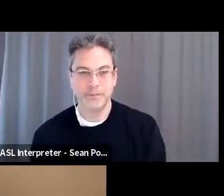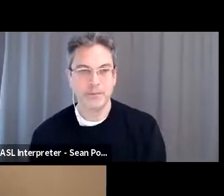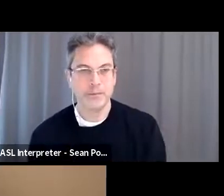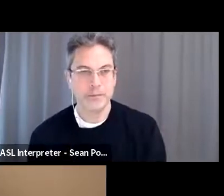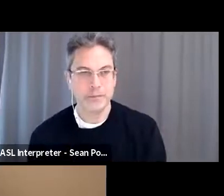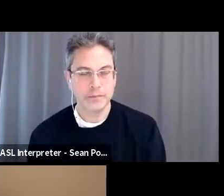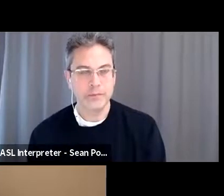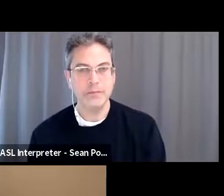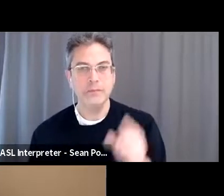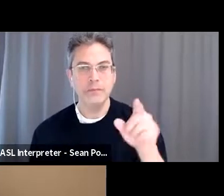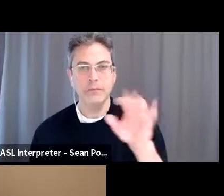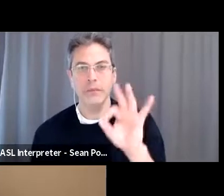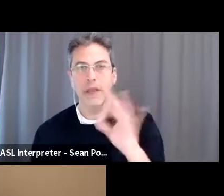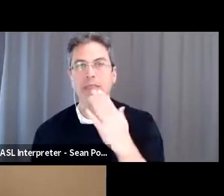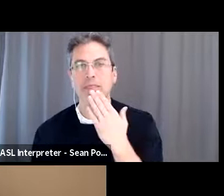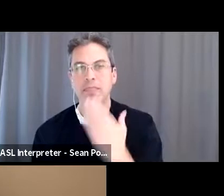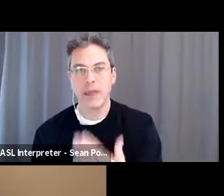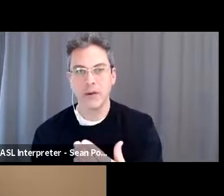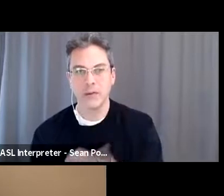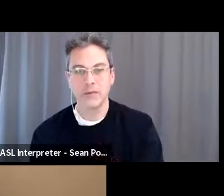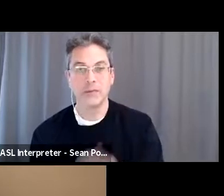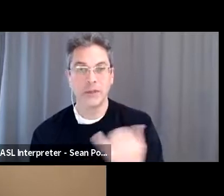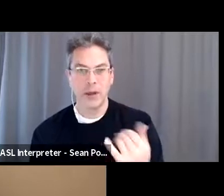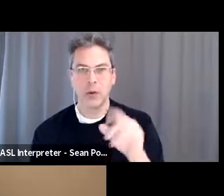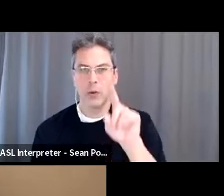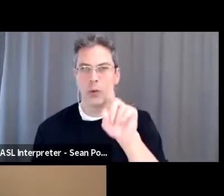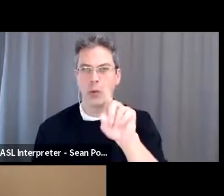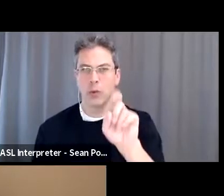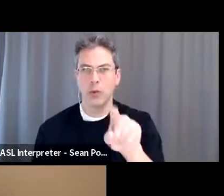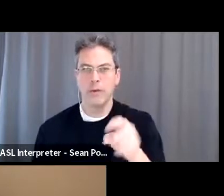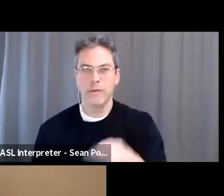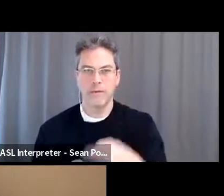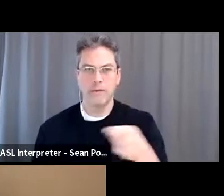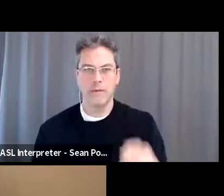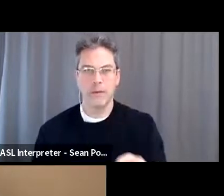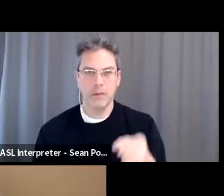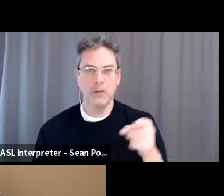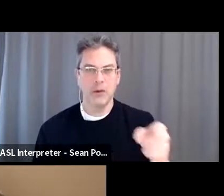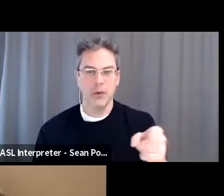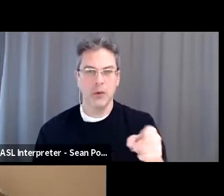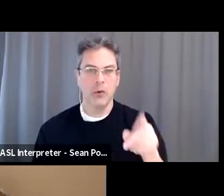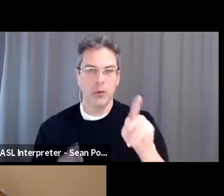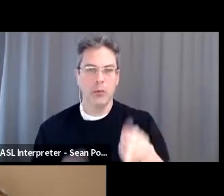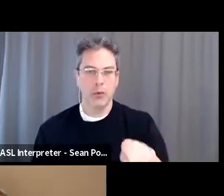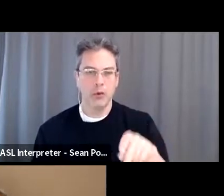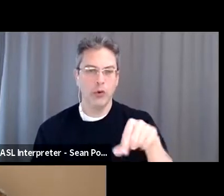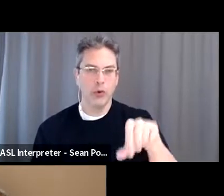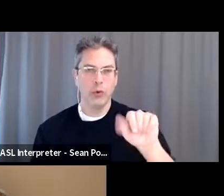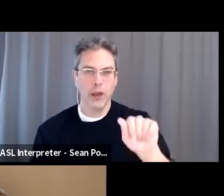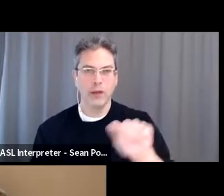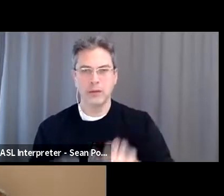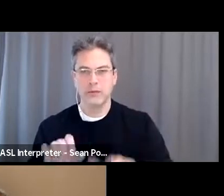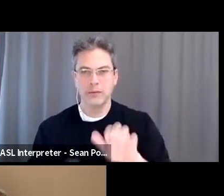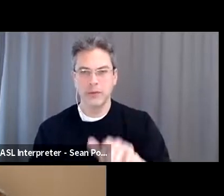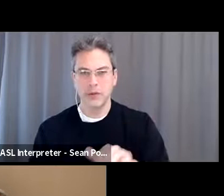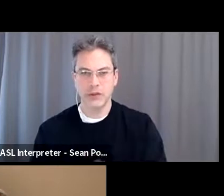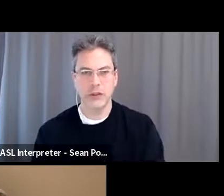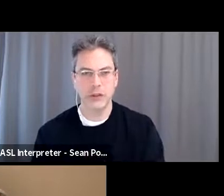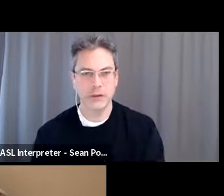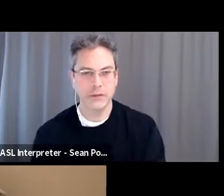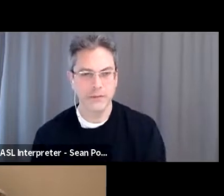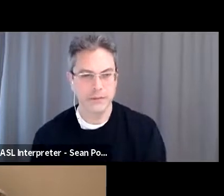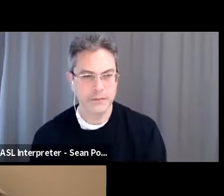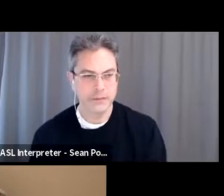Thank you very much. We have a question from a member of the audience today. And the question